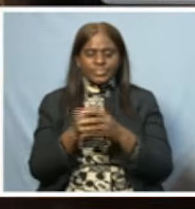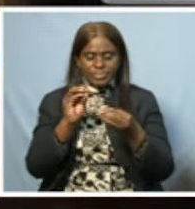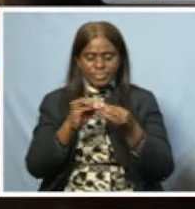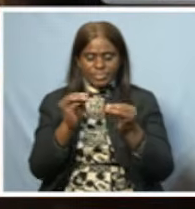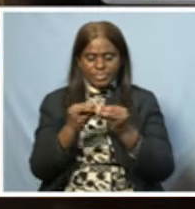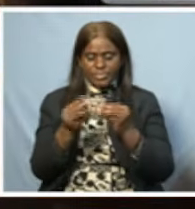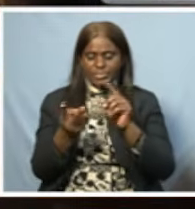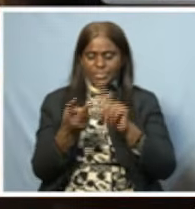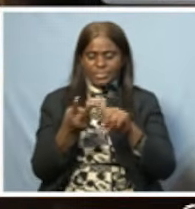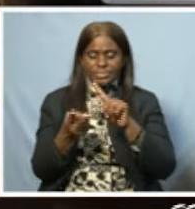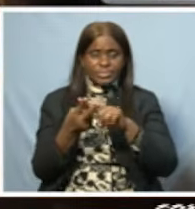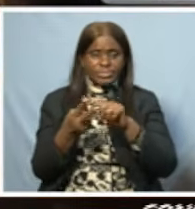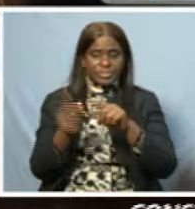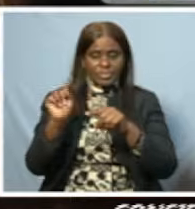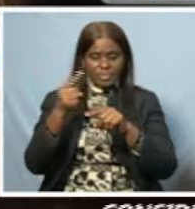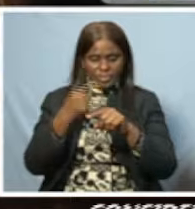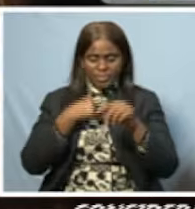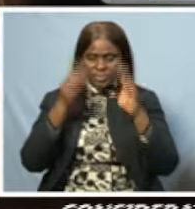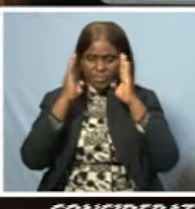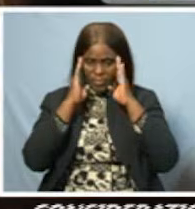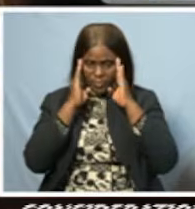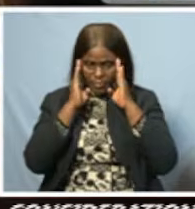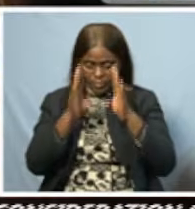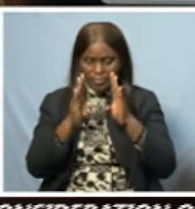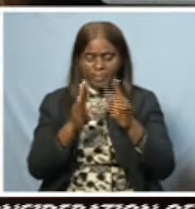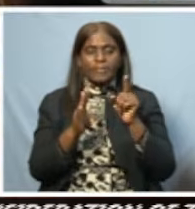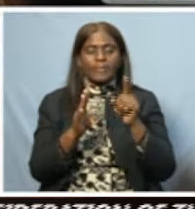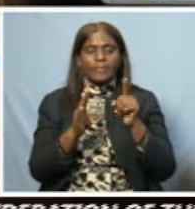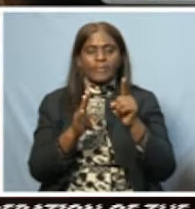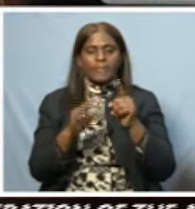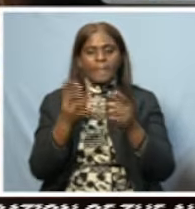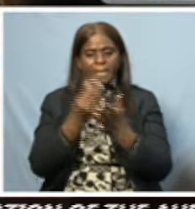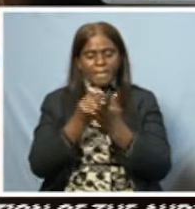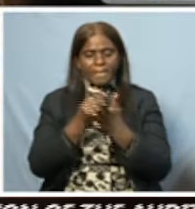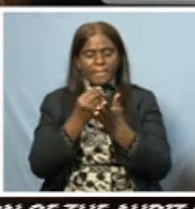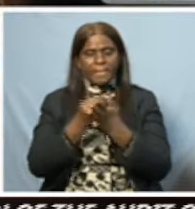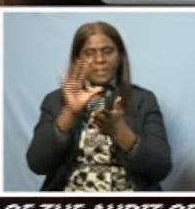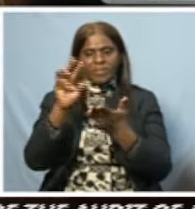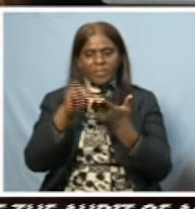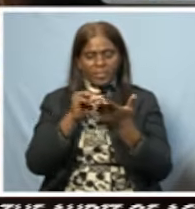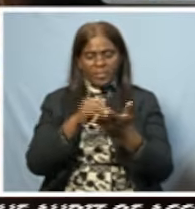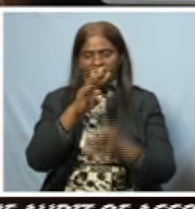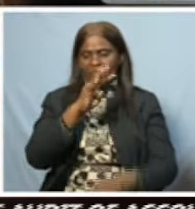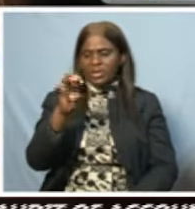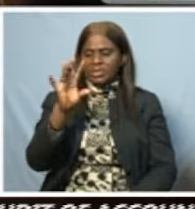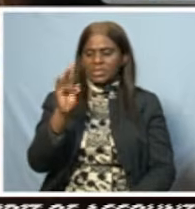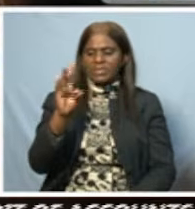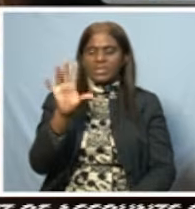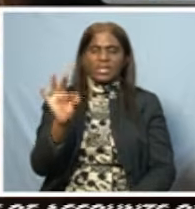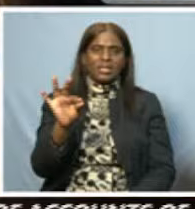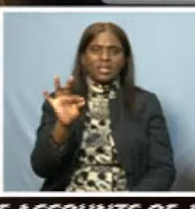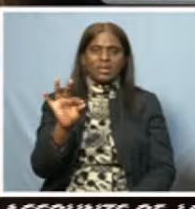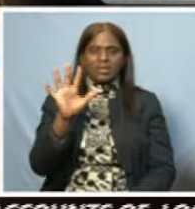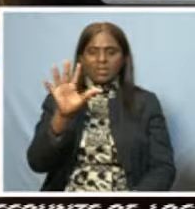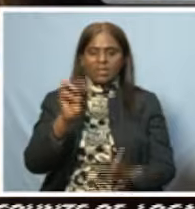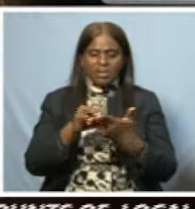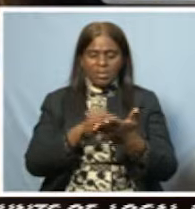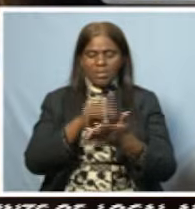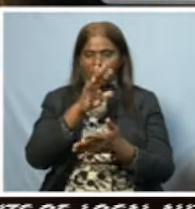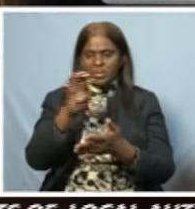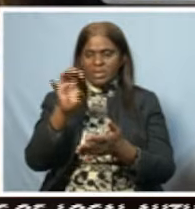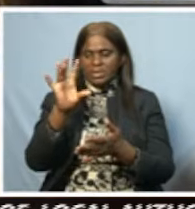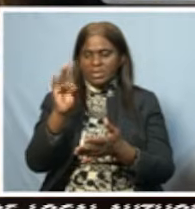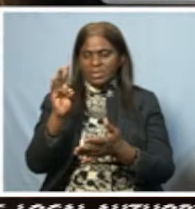Appendix 2. First, I'll focus on the spent funds of 5,479,000. Just on